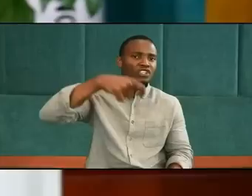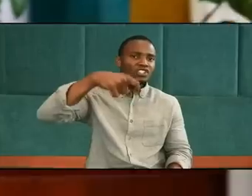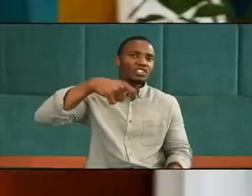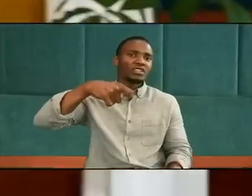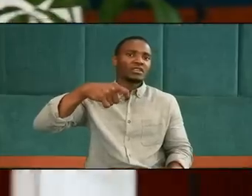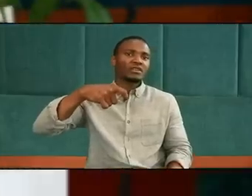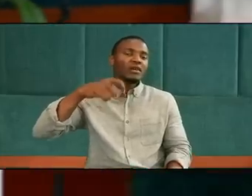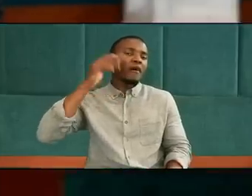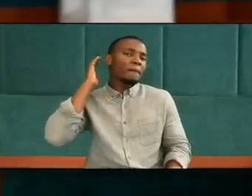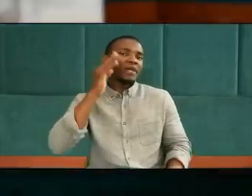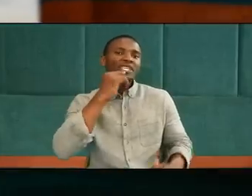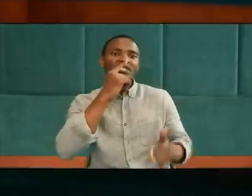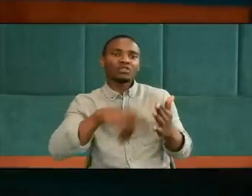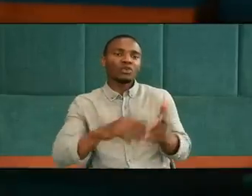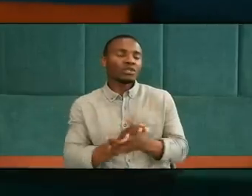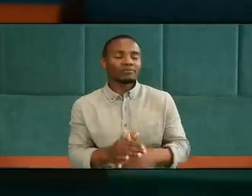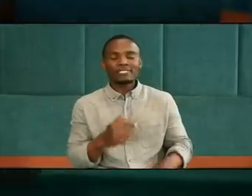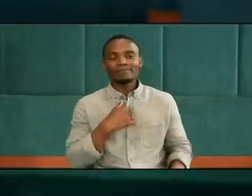"I'm